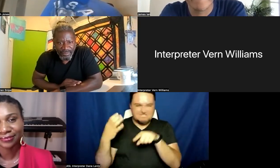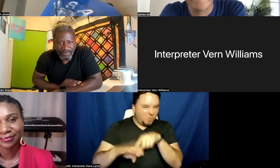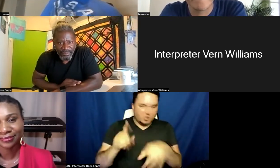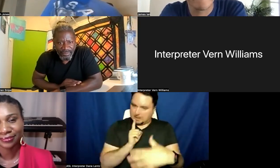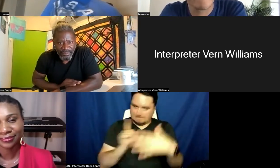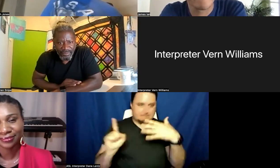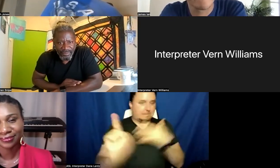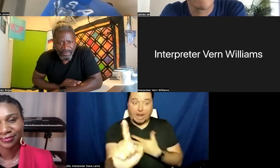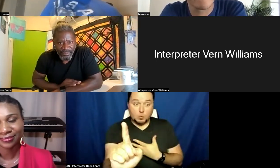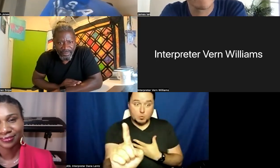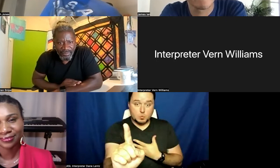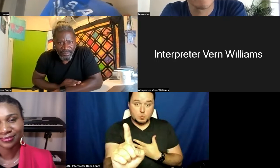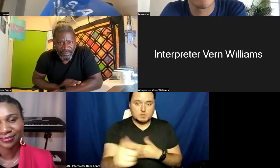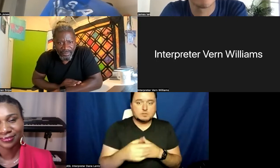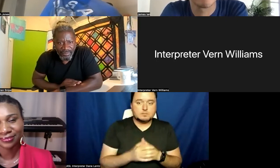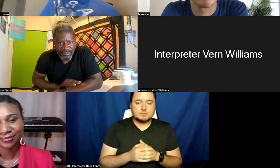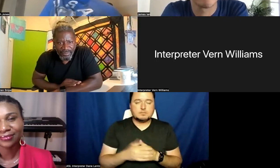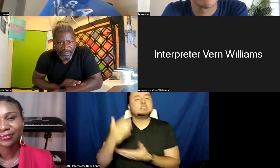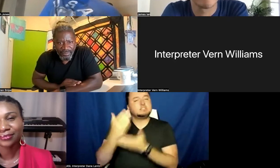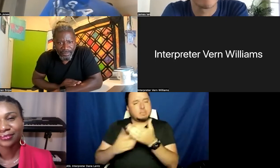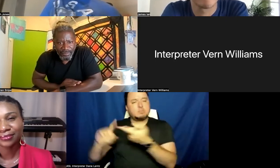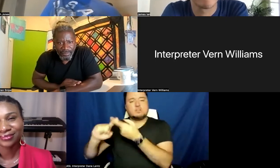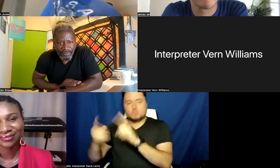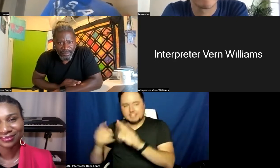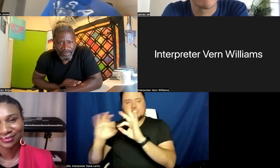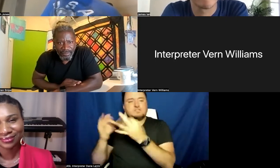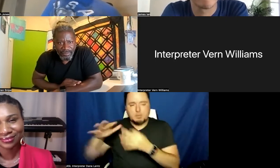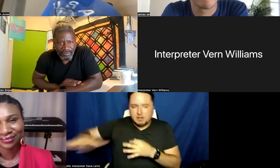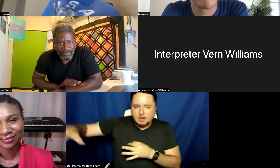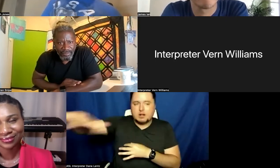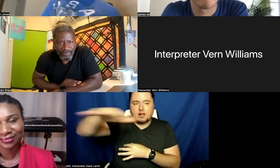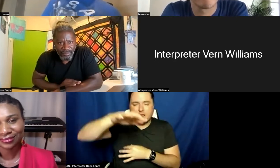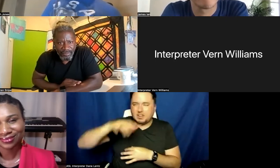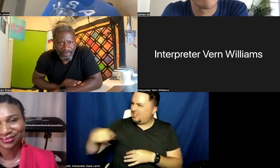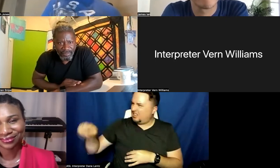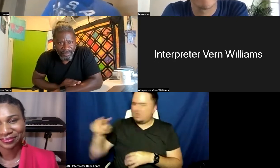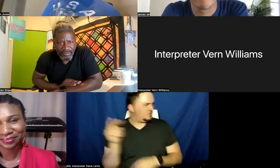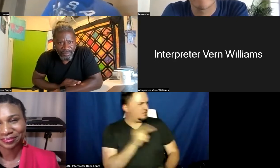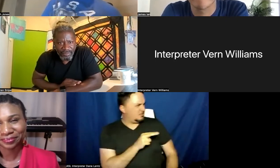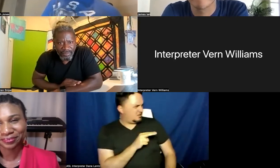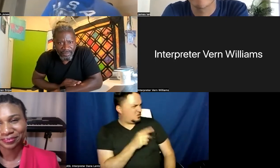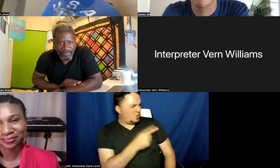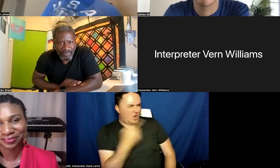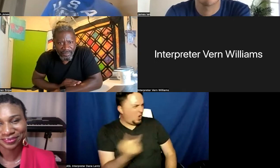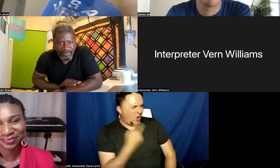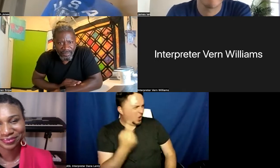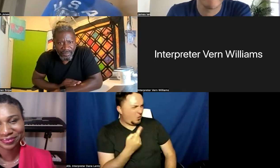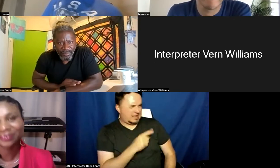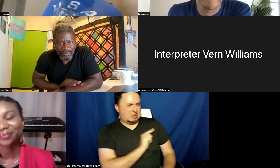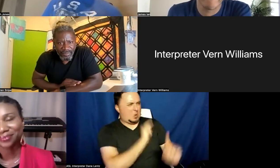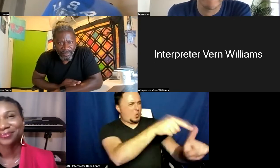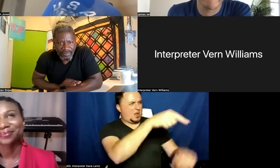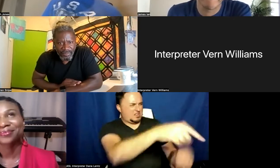mean? You know, I've had friends and family, you know, they wondered why I was always, you know, at this store